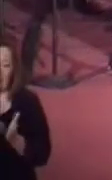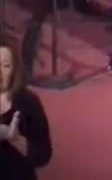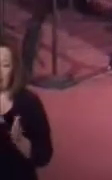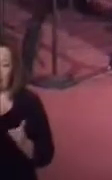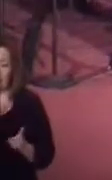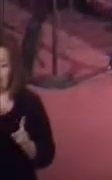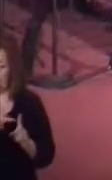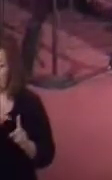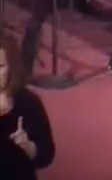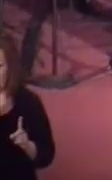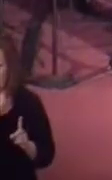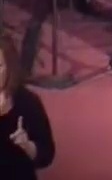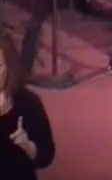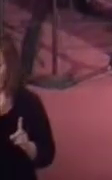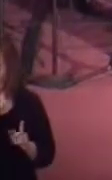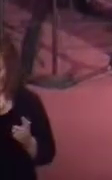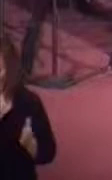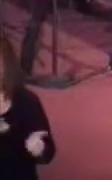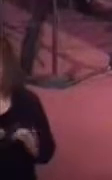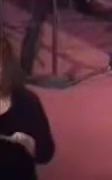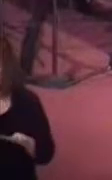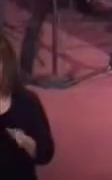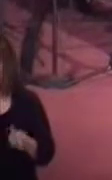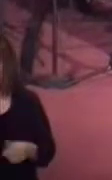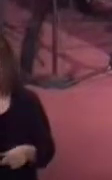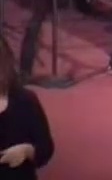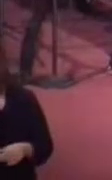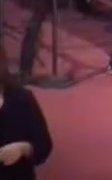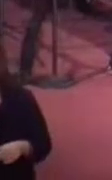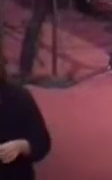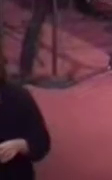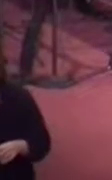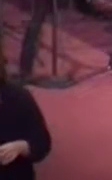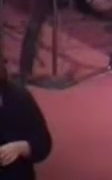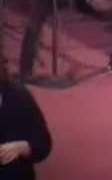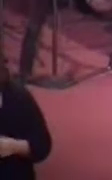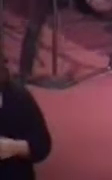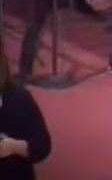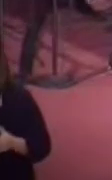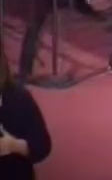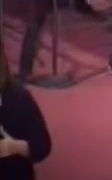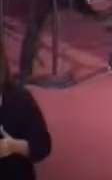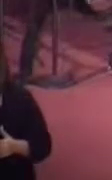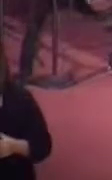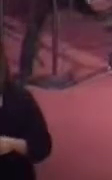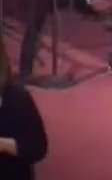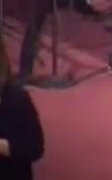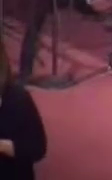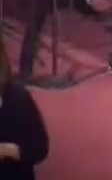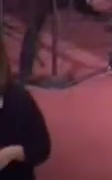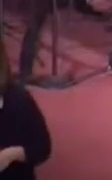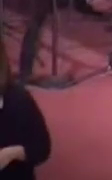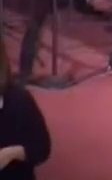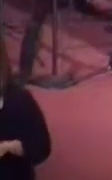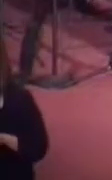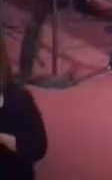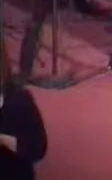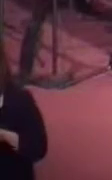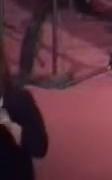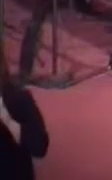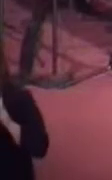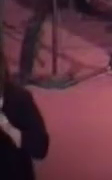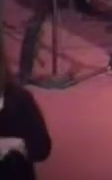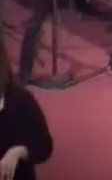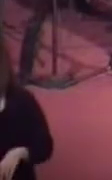because they want this man dead, because they're jealous and they're filled with envy. Proverbs 14:22 says, do not those who plot evil